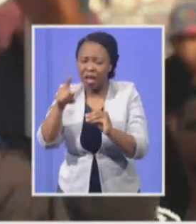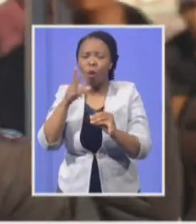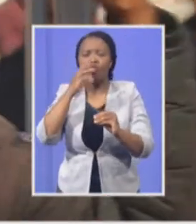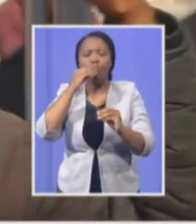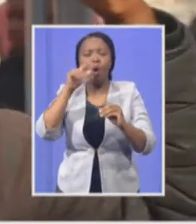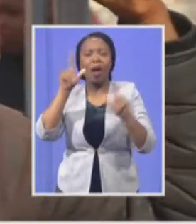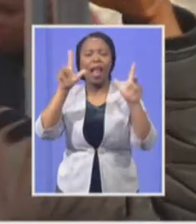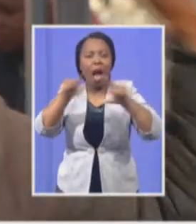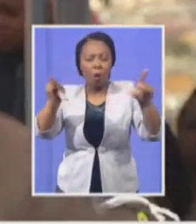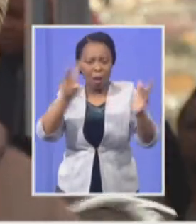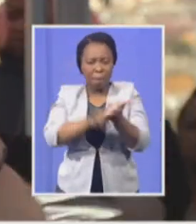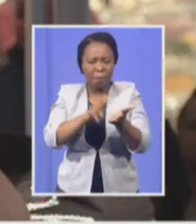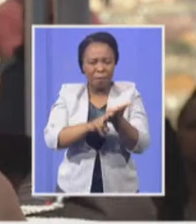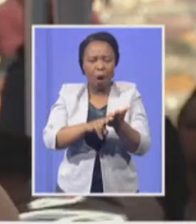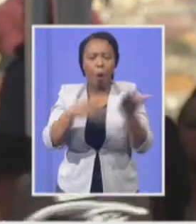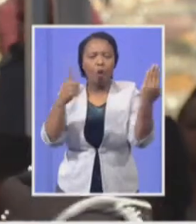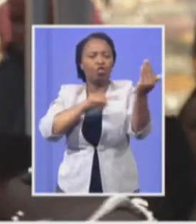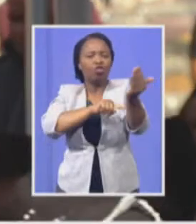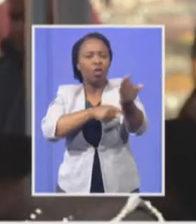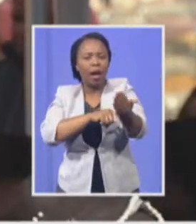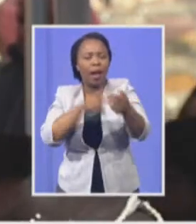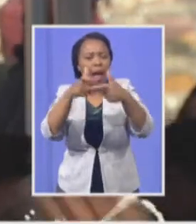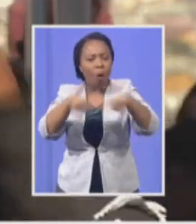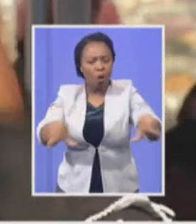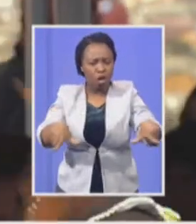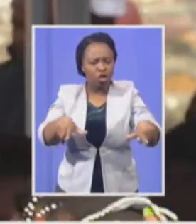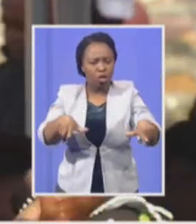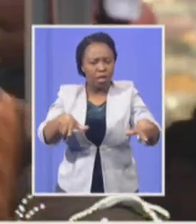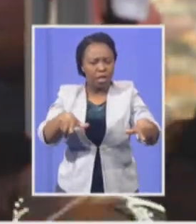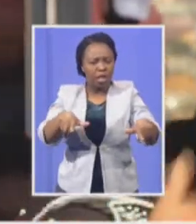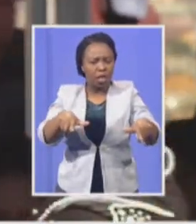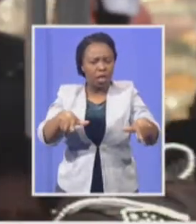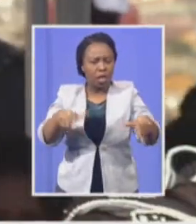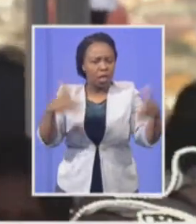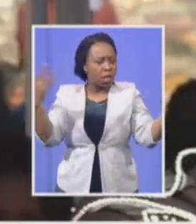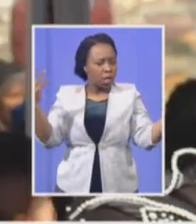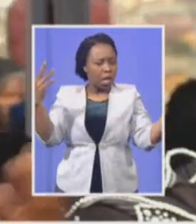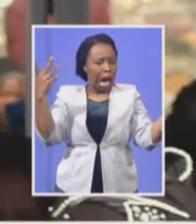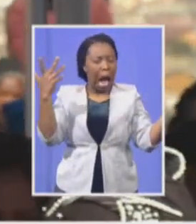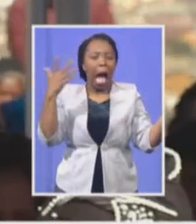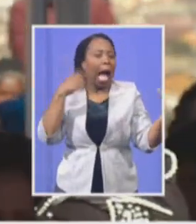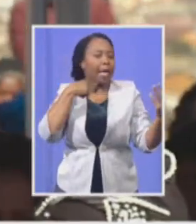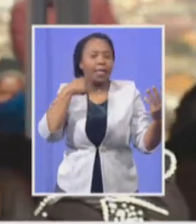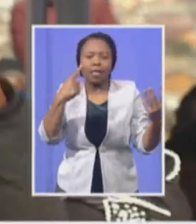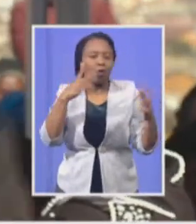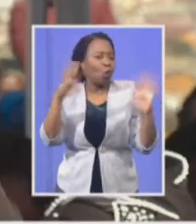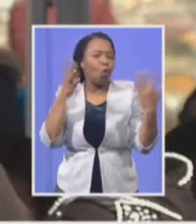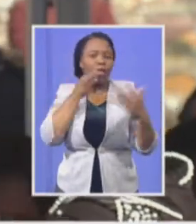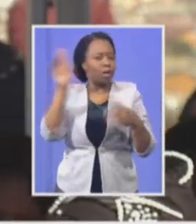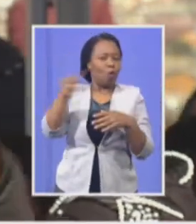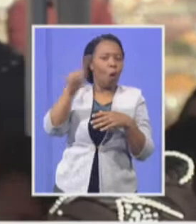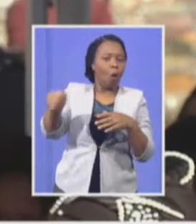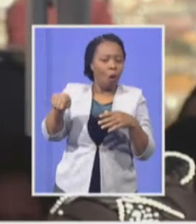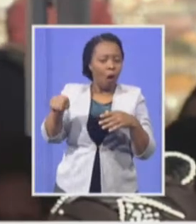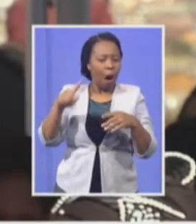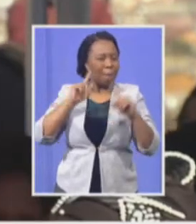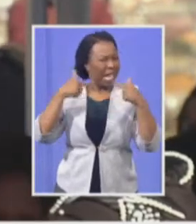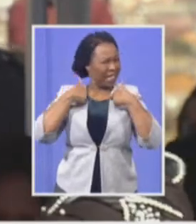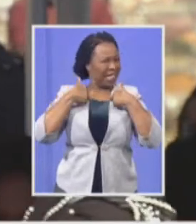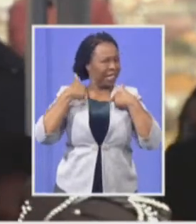uthethele isishangani e-Orlando so asithi ination engakho right yona nation right kodwa ayisenzi thina sibe